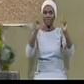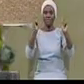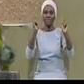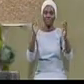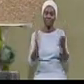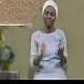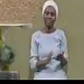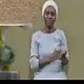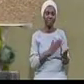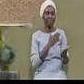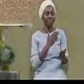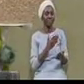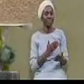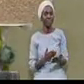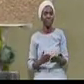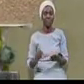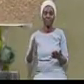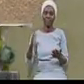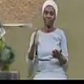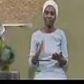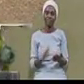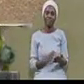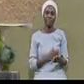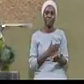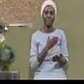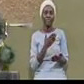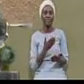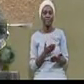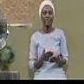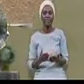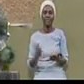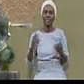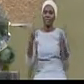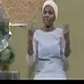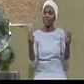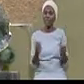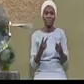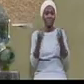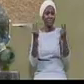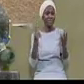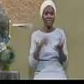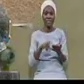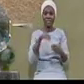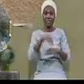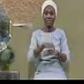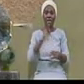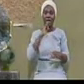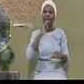Hallelujah.